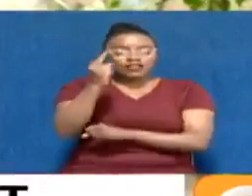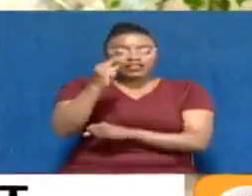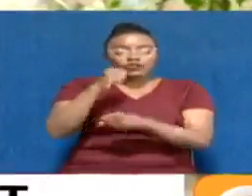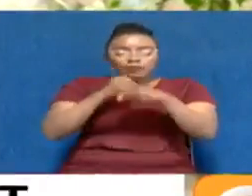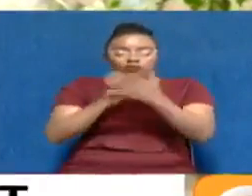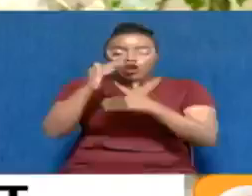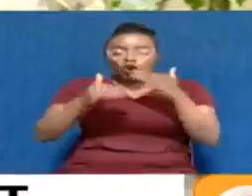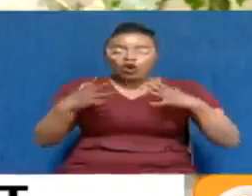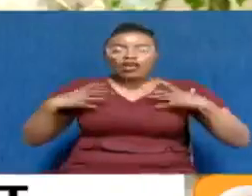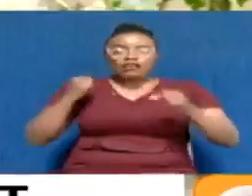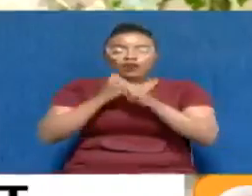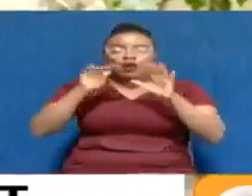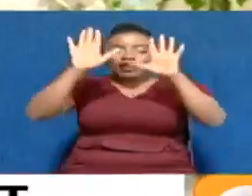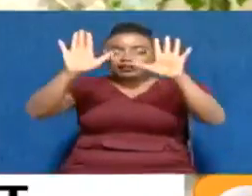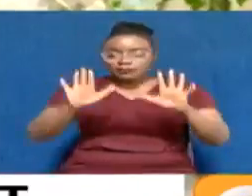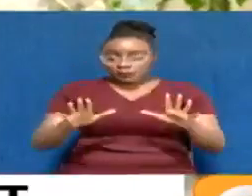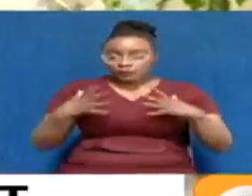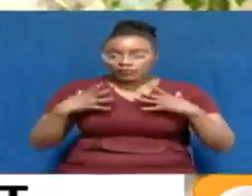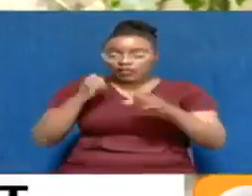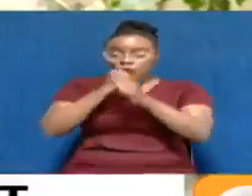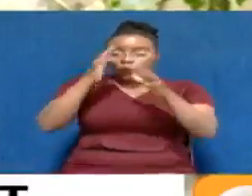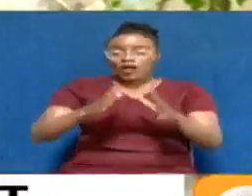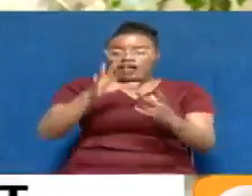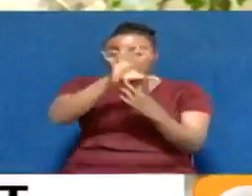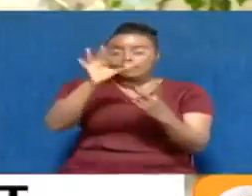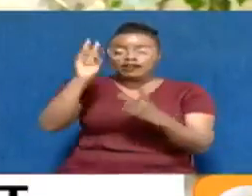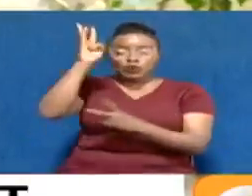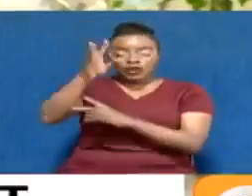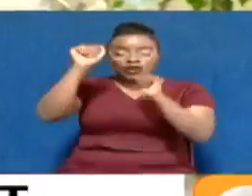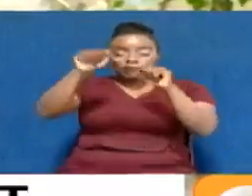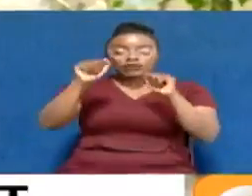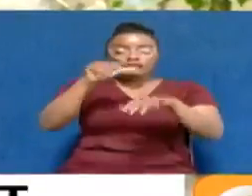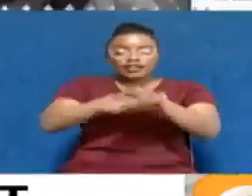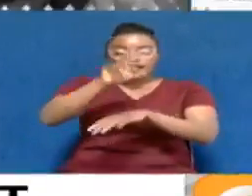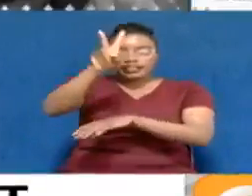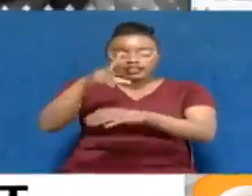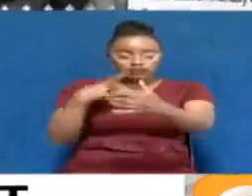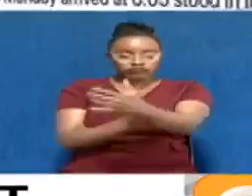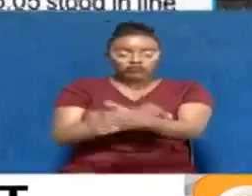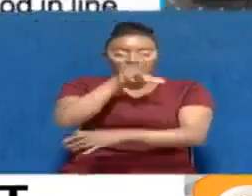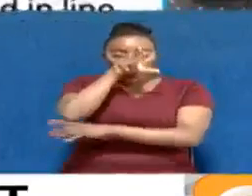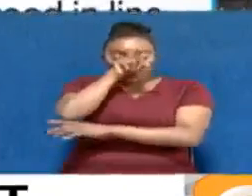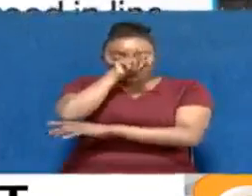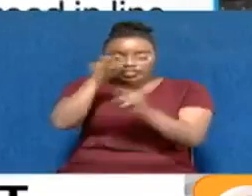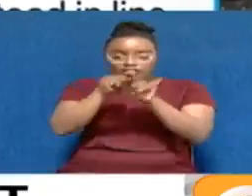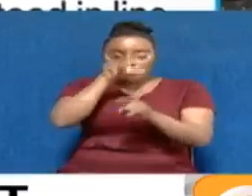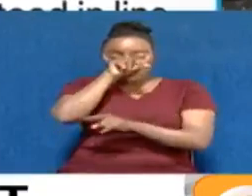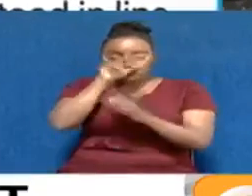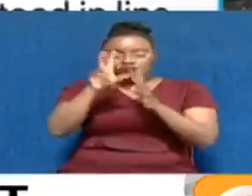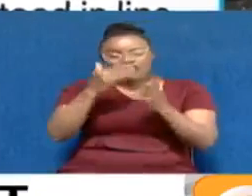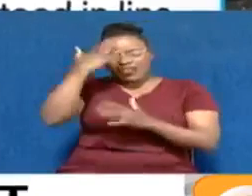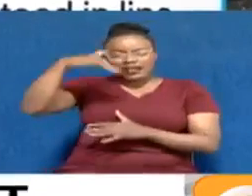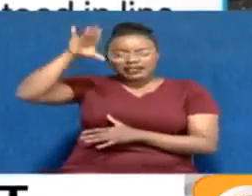every healthcare worker, essential worker, and everybody they've prioritized in the first dose can at least get the second dose. On Twitter, such tweets reading